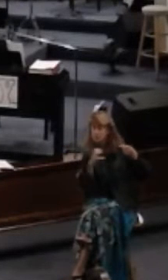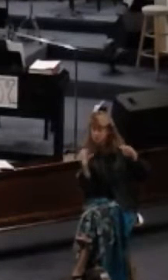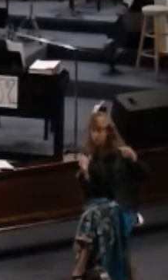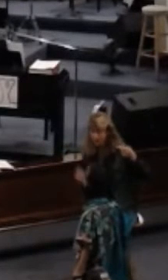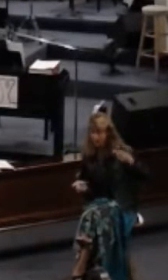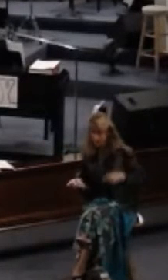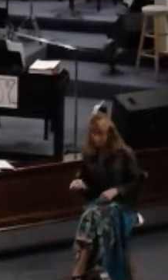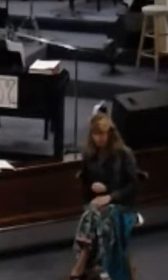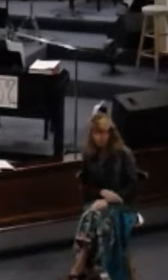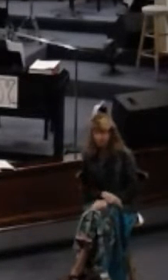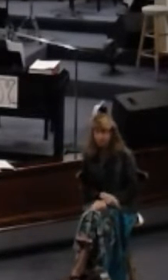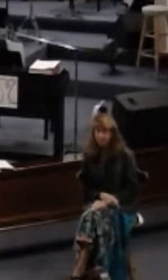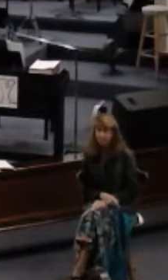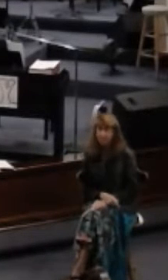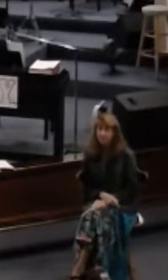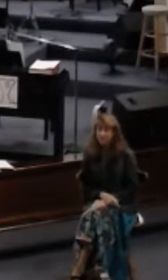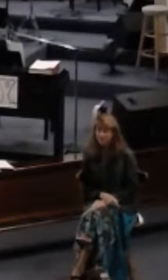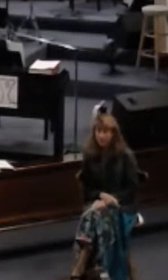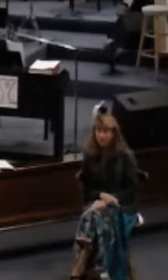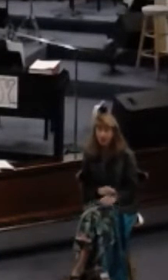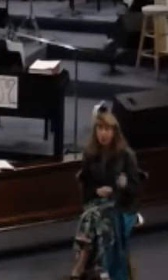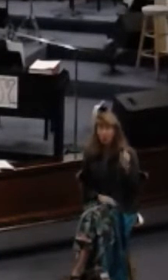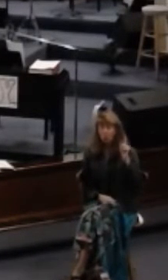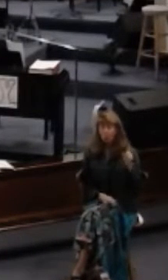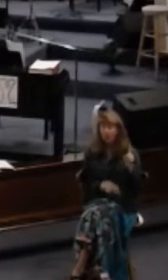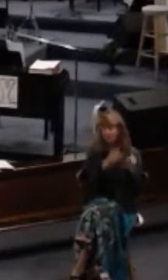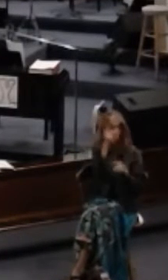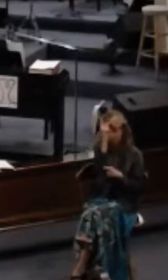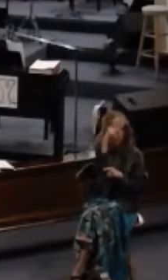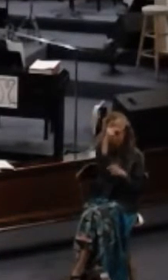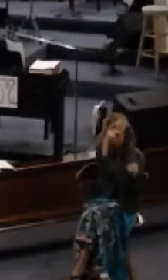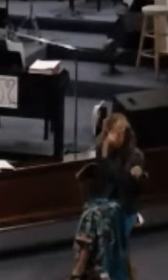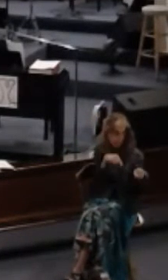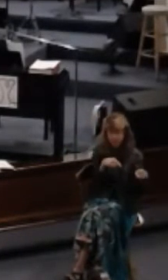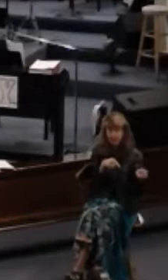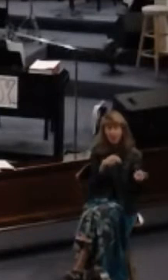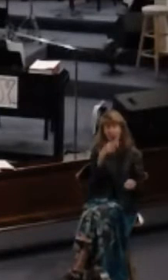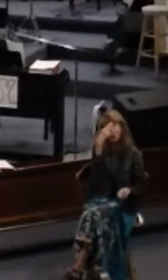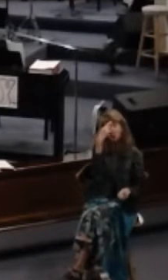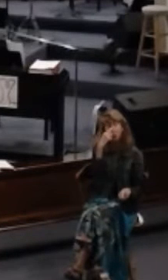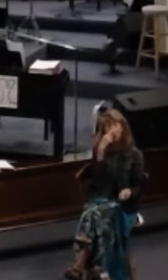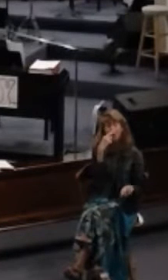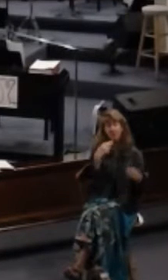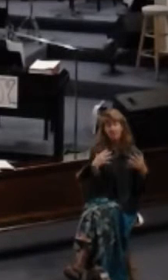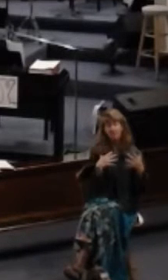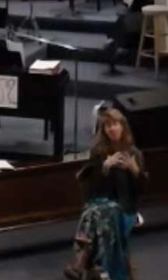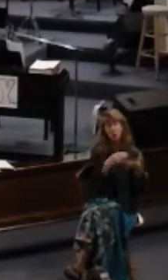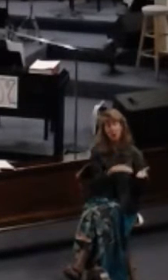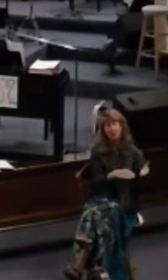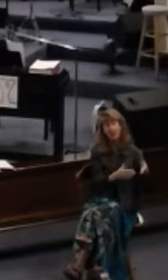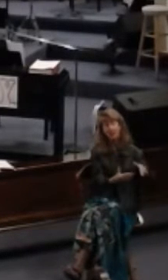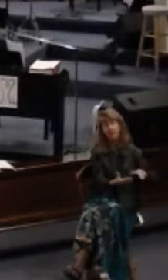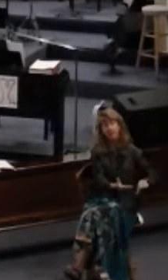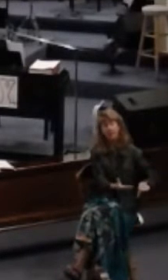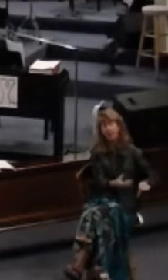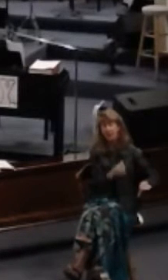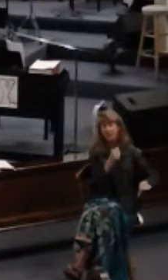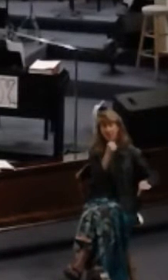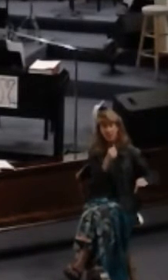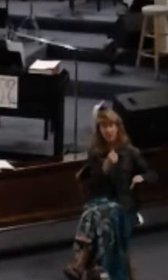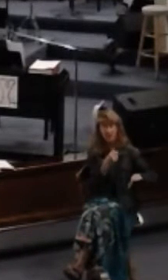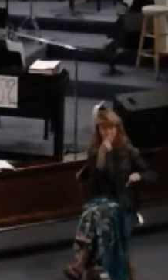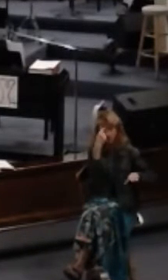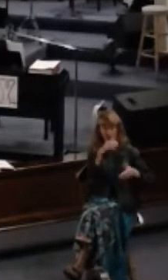of Christianity. One was that the Romans feared death. They believed